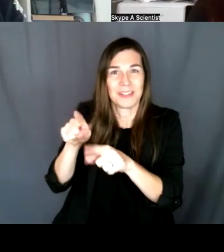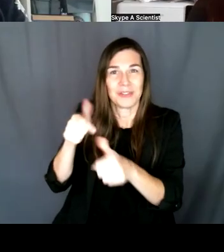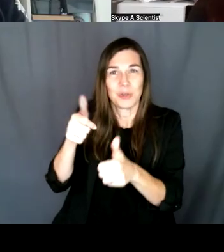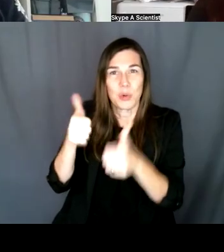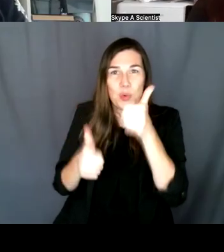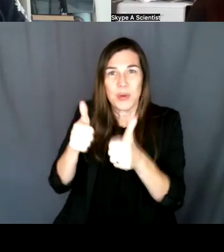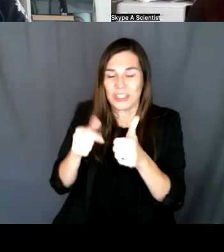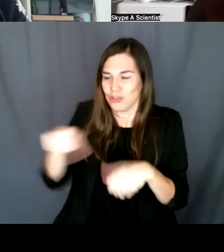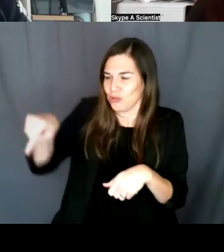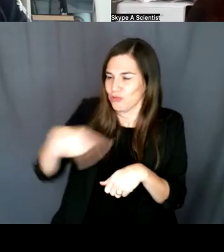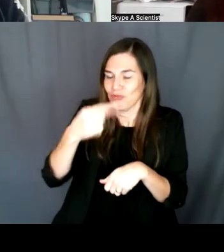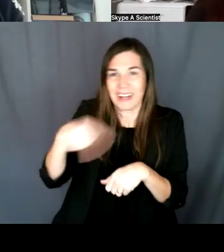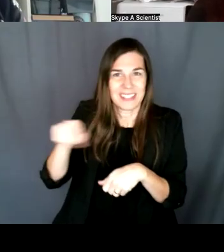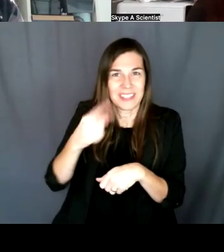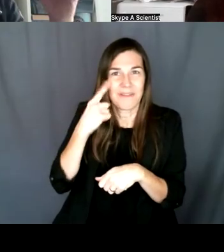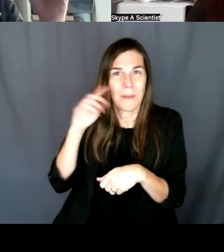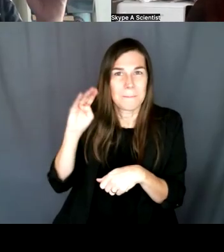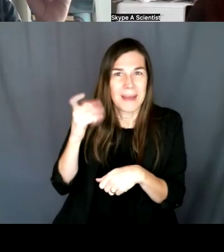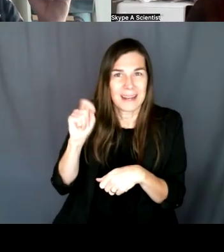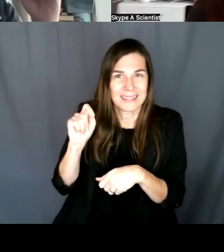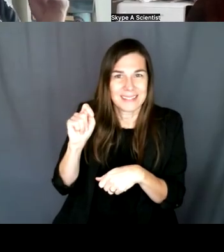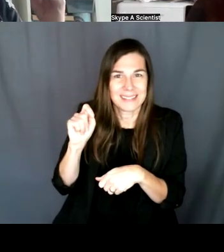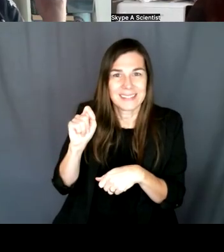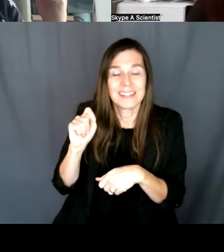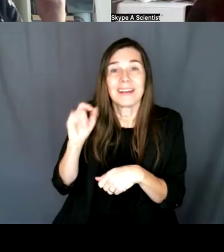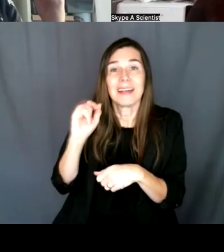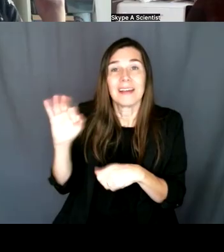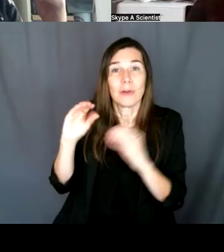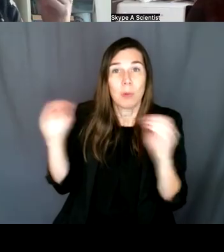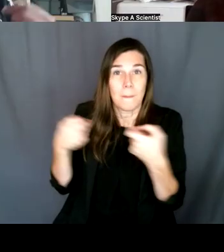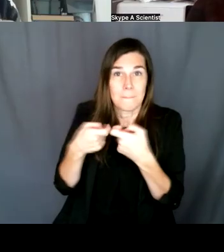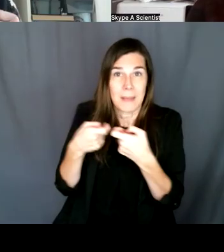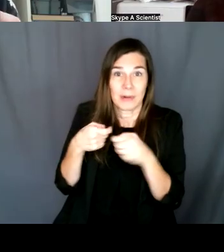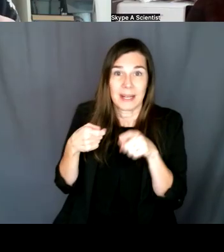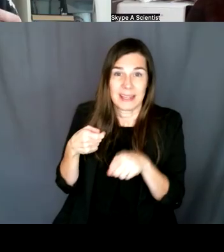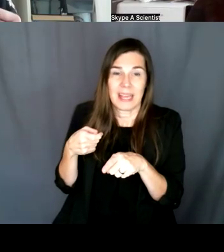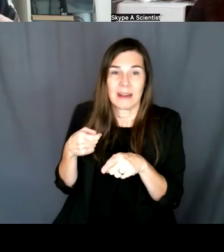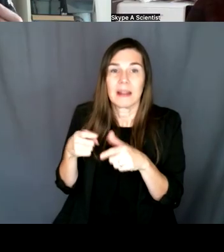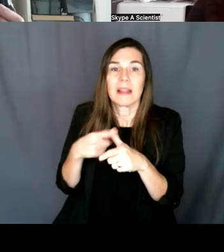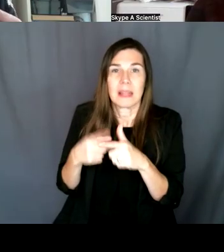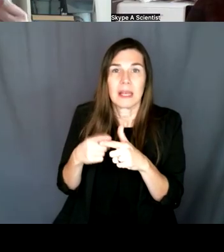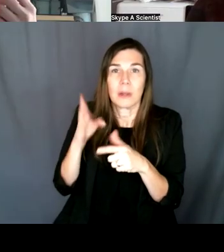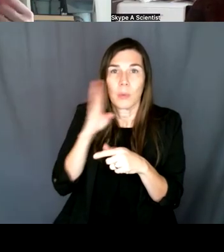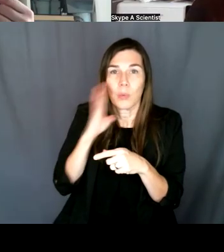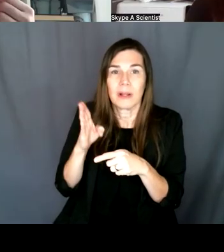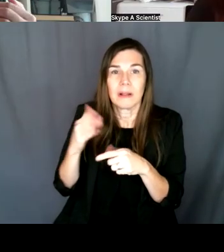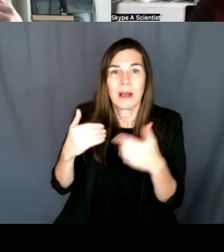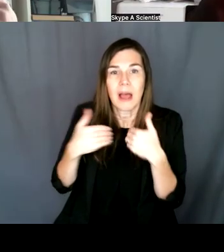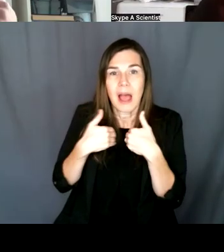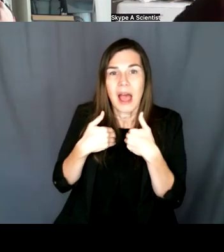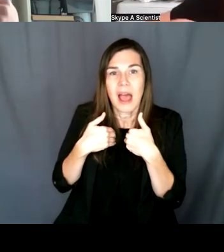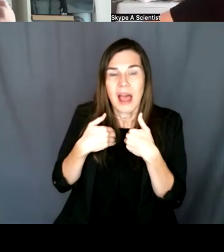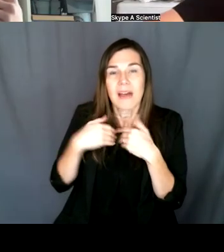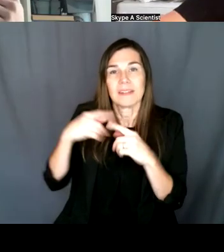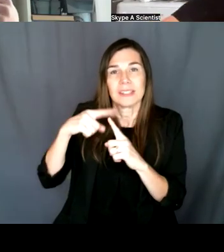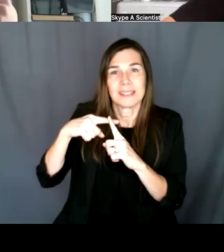a magnet is going. So if there's no battery in there, then it just does like a repulsive, it just kind of